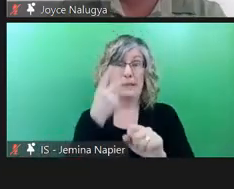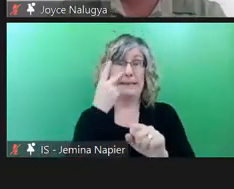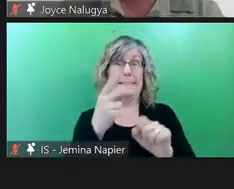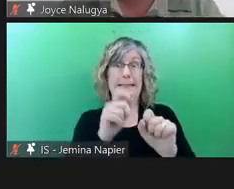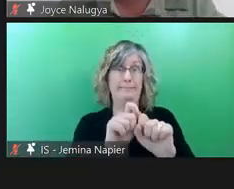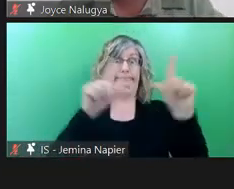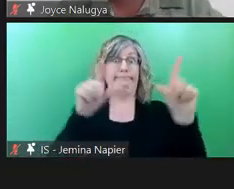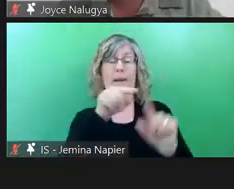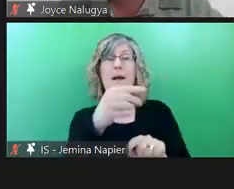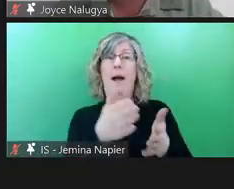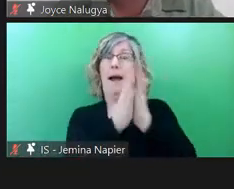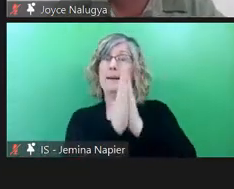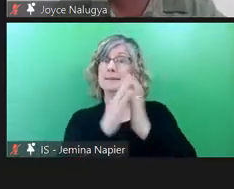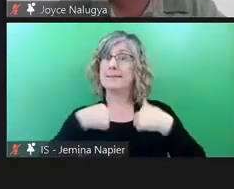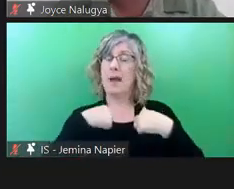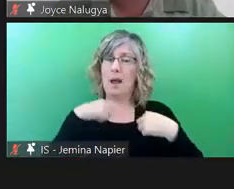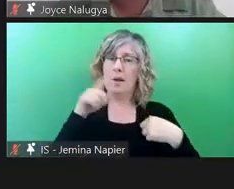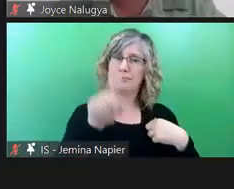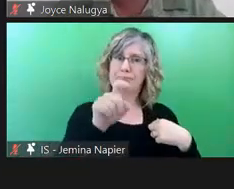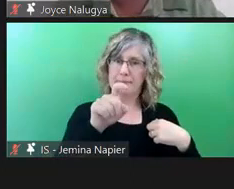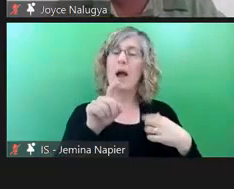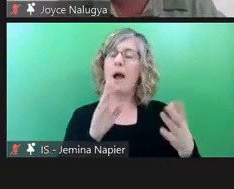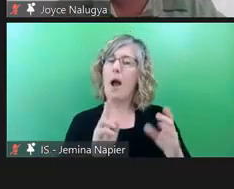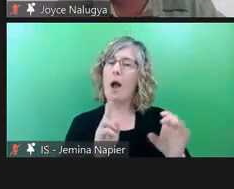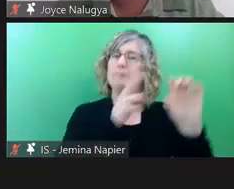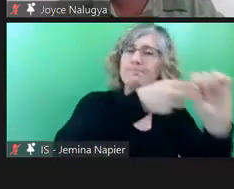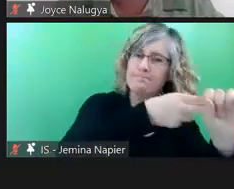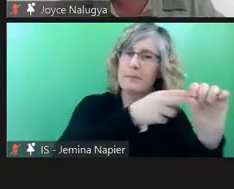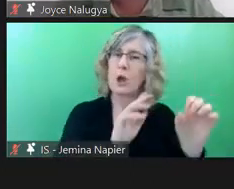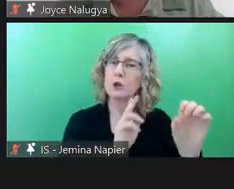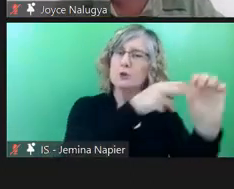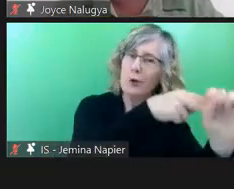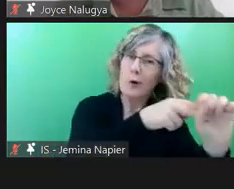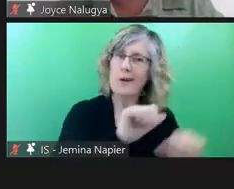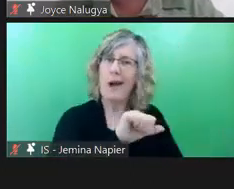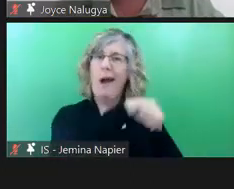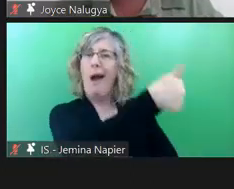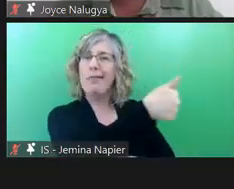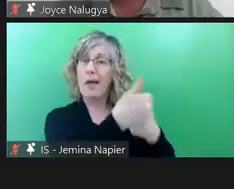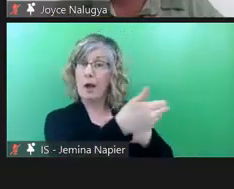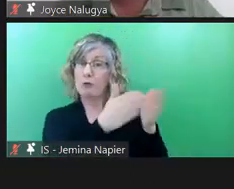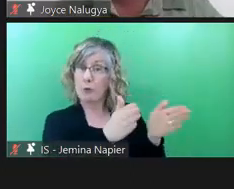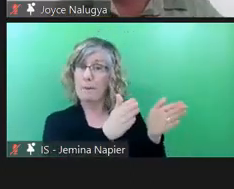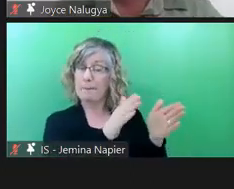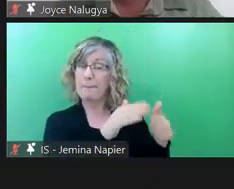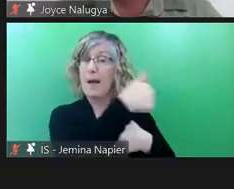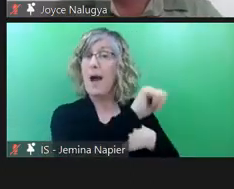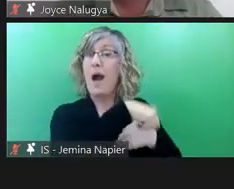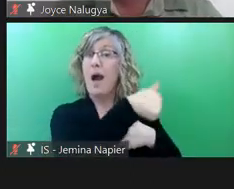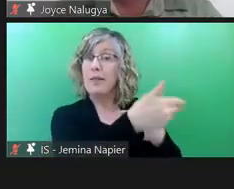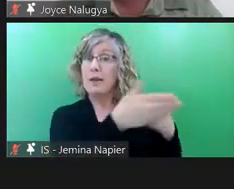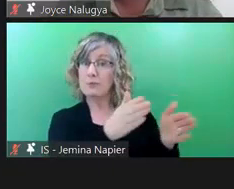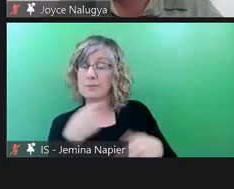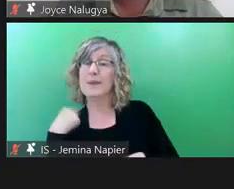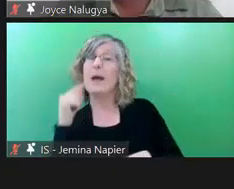room. There will be a facilitator for each of the groups who will explain anything else you need to know when you get